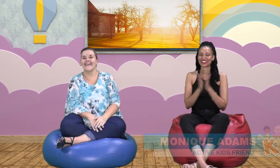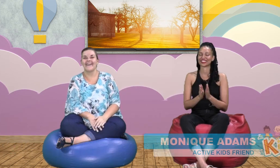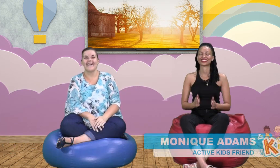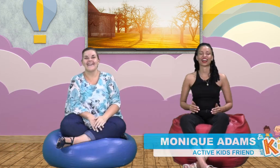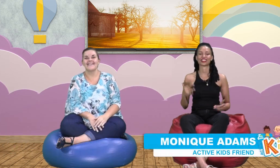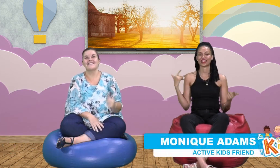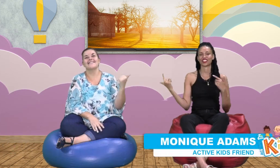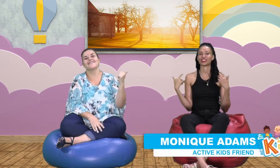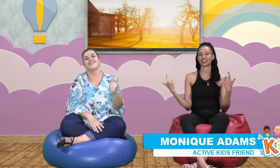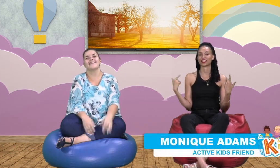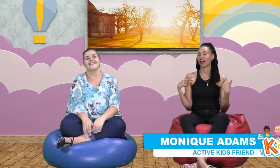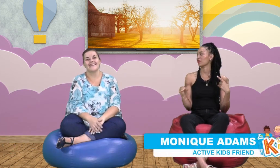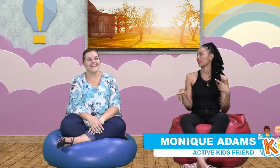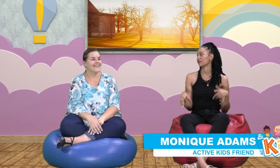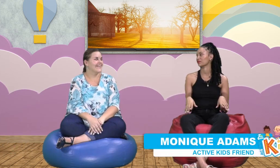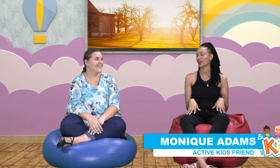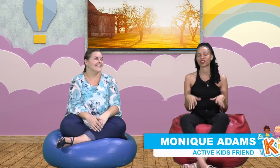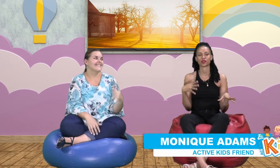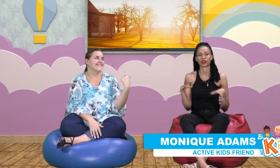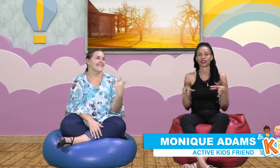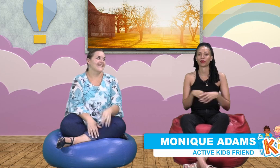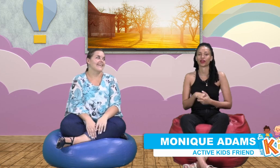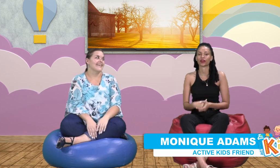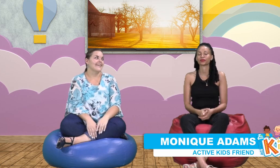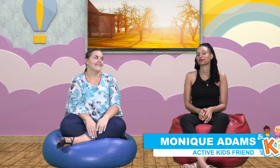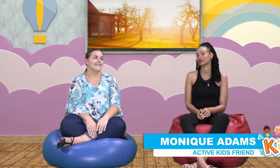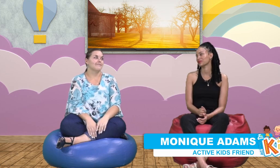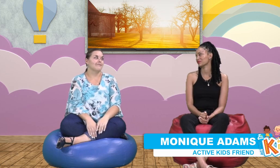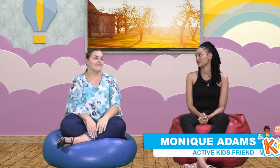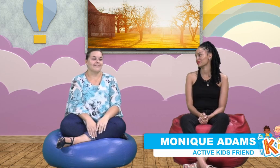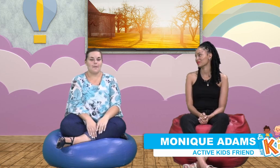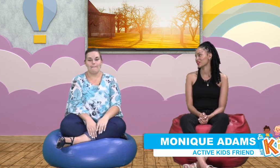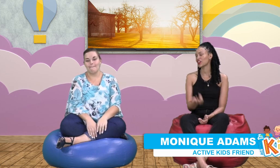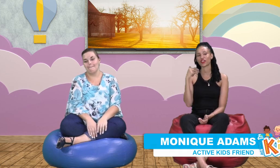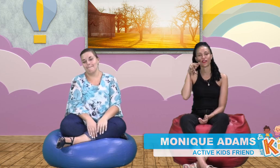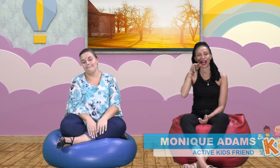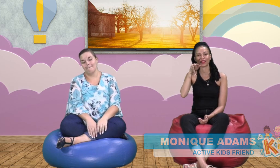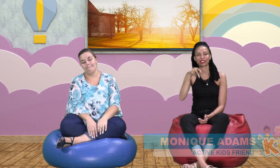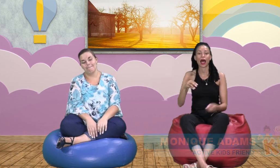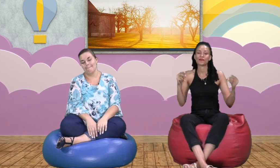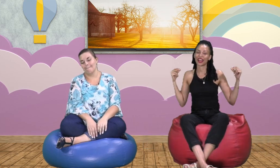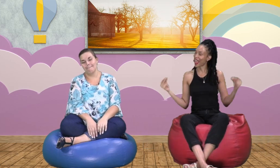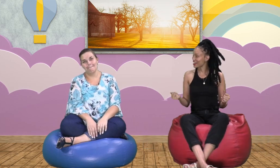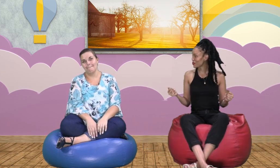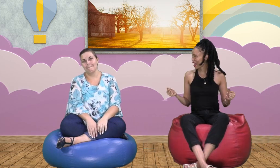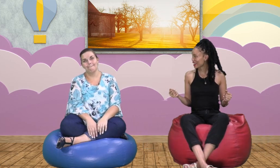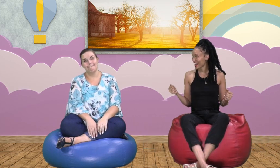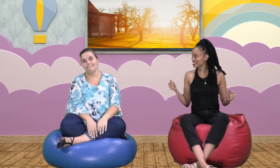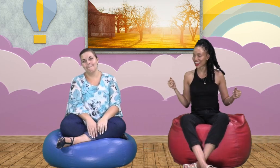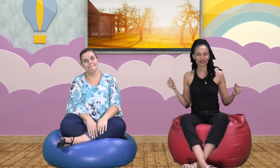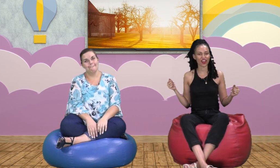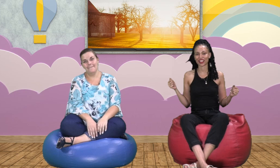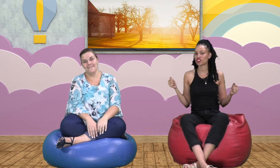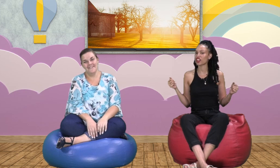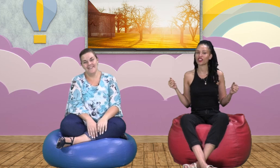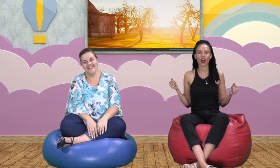Yeah. Ah! Guys, she didn't tell me. I just picked up, you know the vibes. But anyway, let's